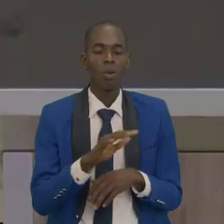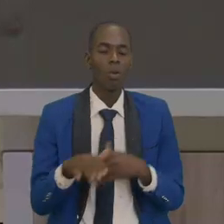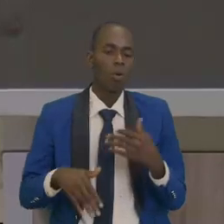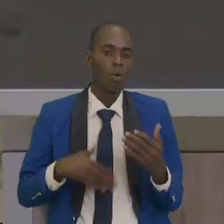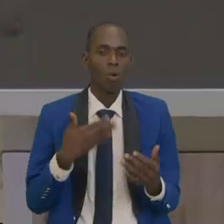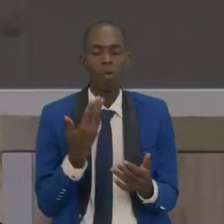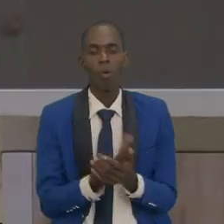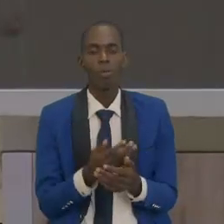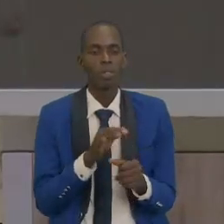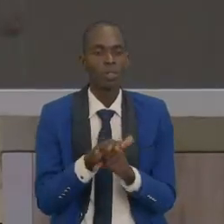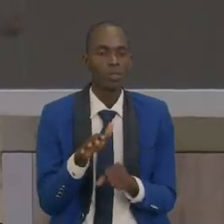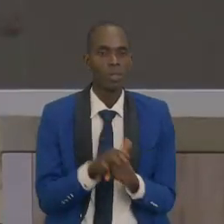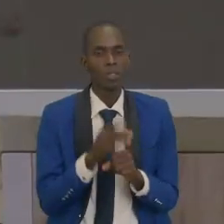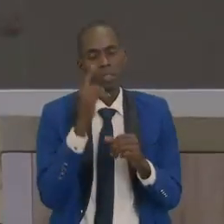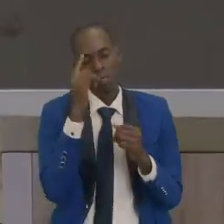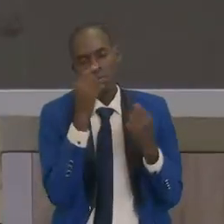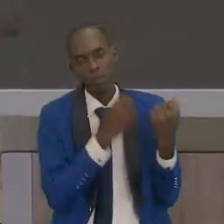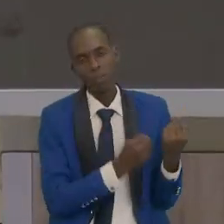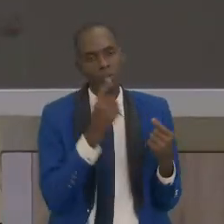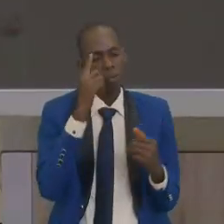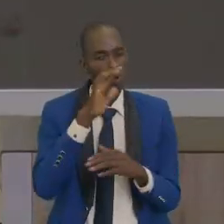for all solutions